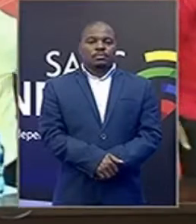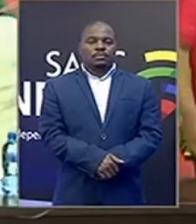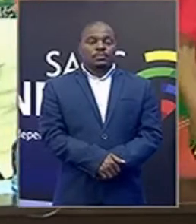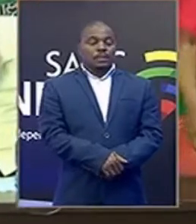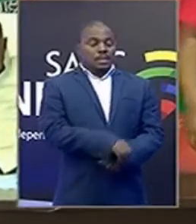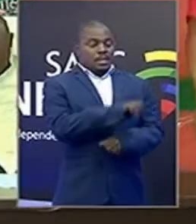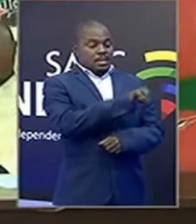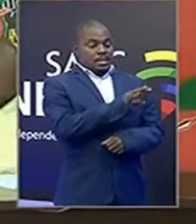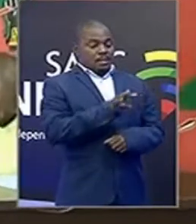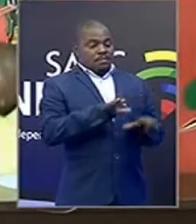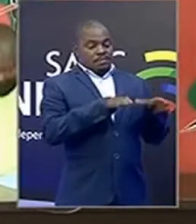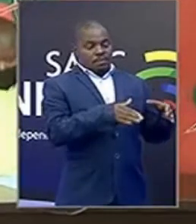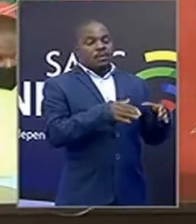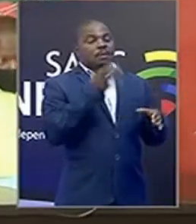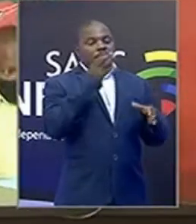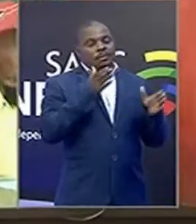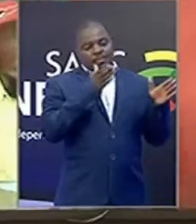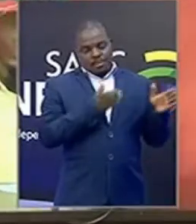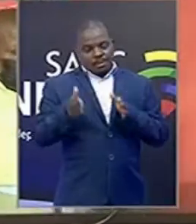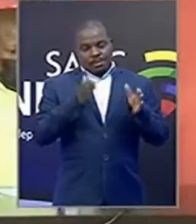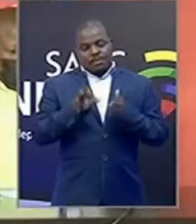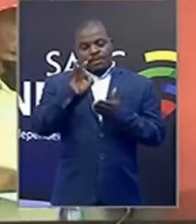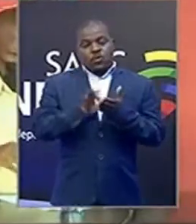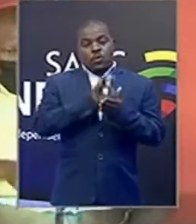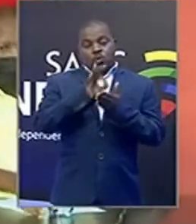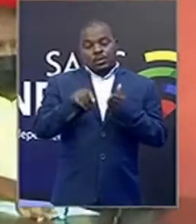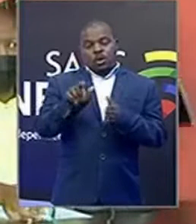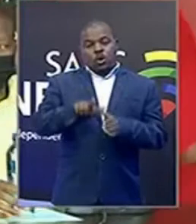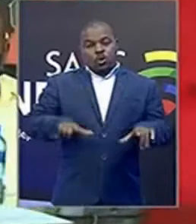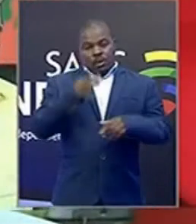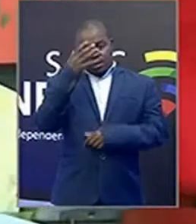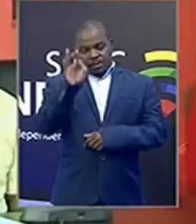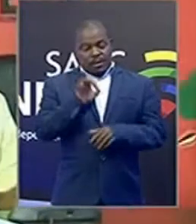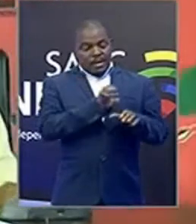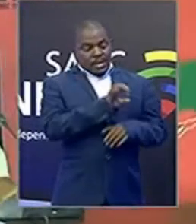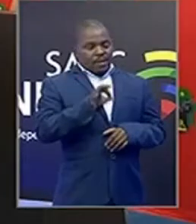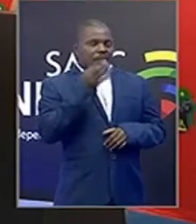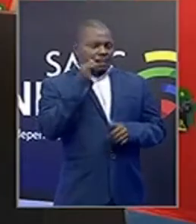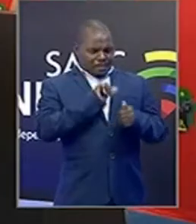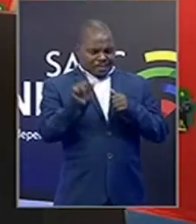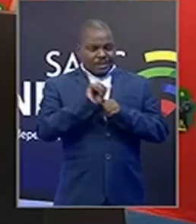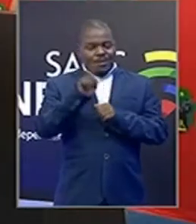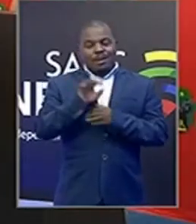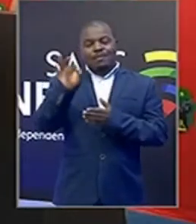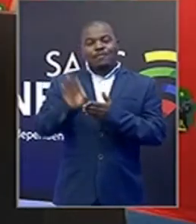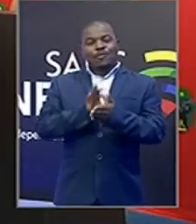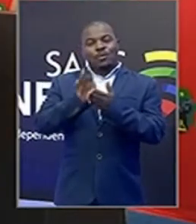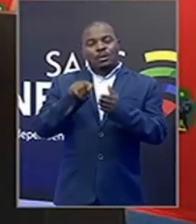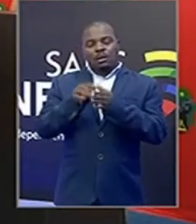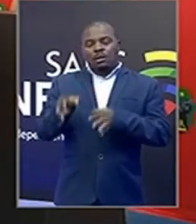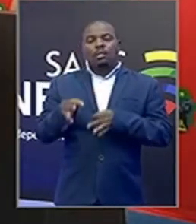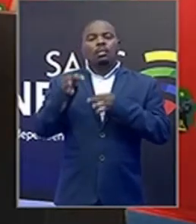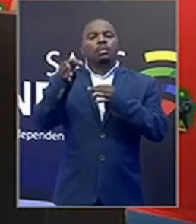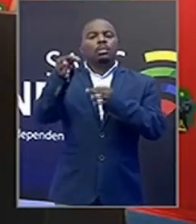itukišetša dikgetho tša mebušo ya selegae lenyaga mokgatlo wa EFF o re go ka ba bohlale gore go šuthišwe dikgetho go ya go ngwaga